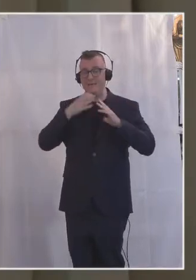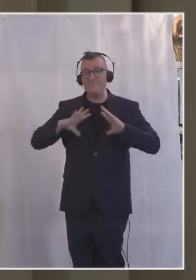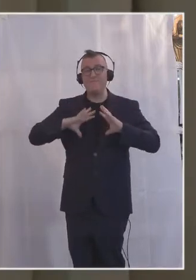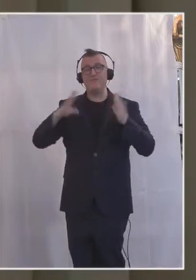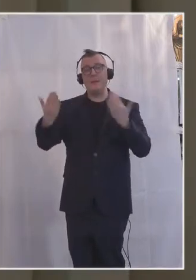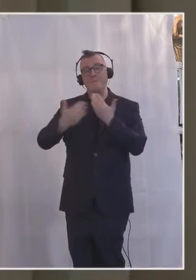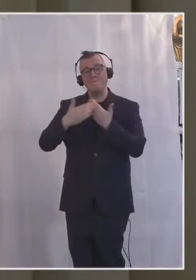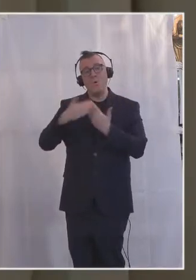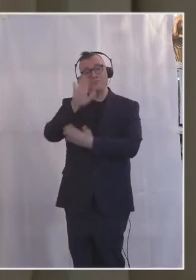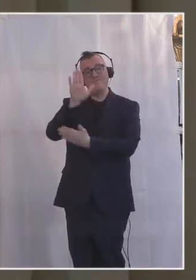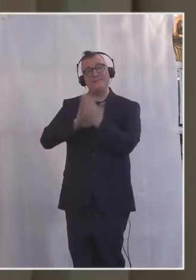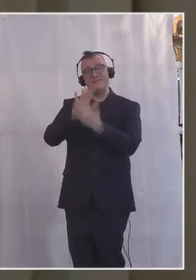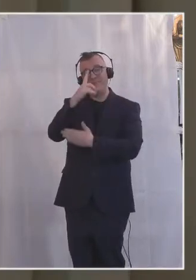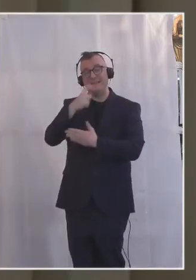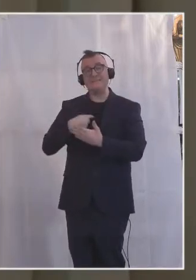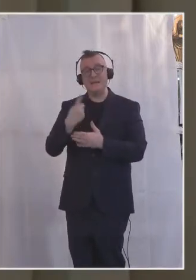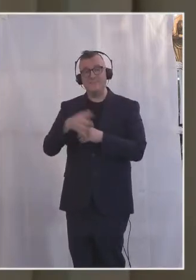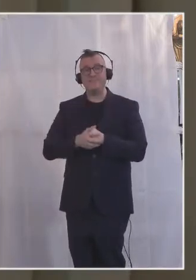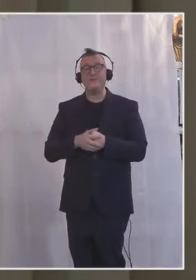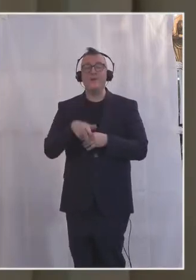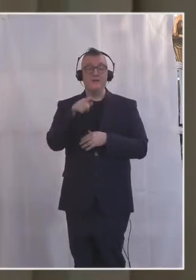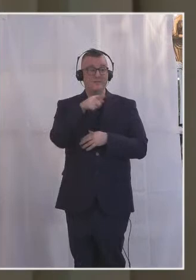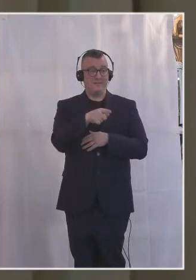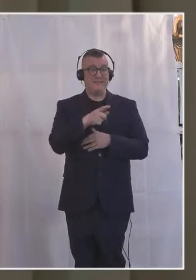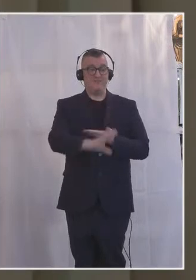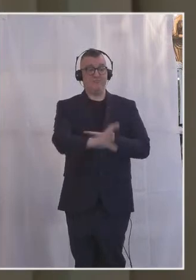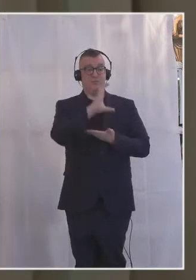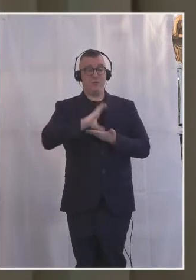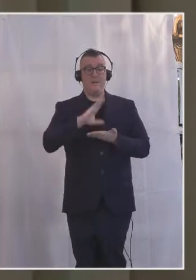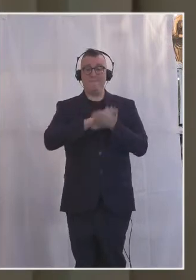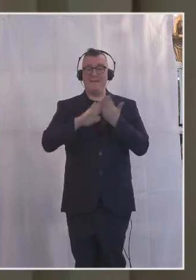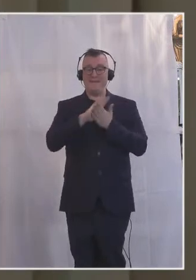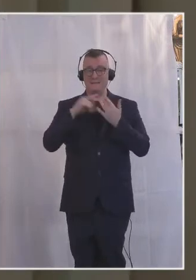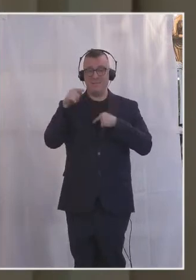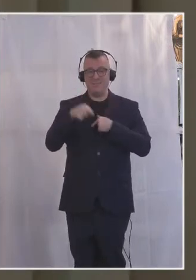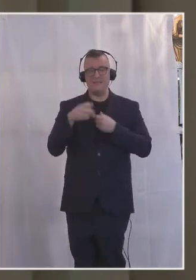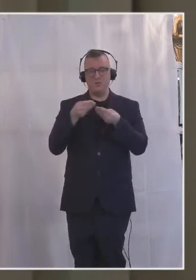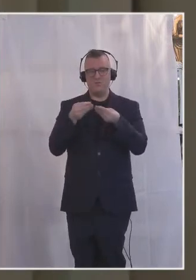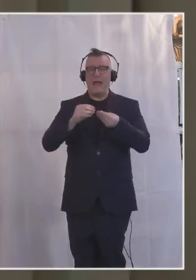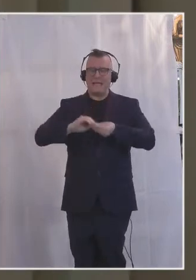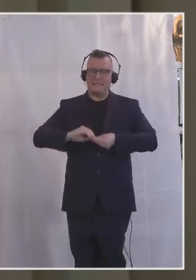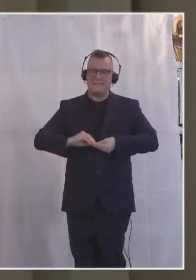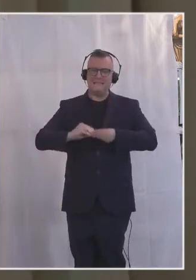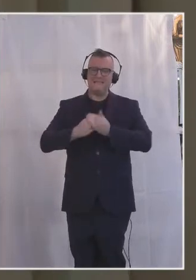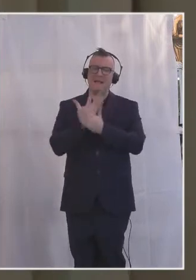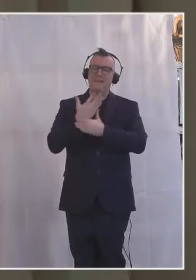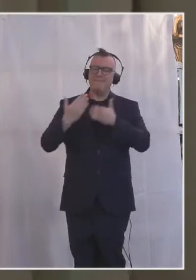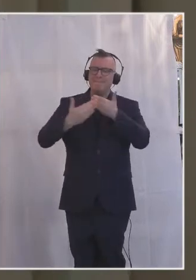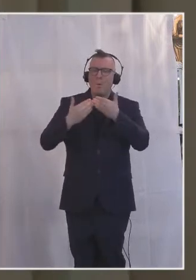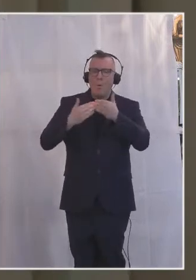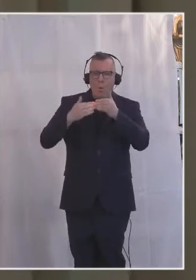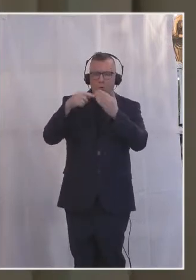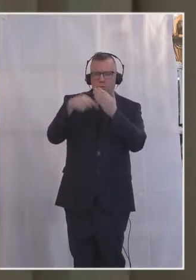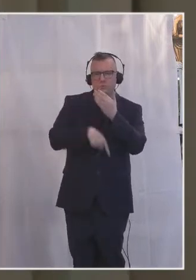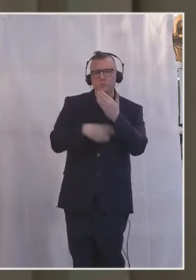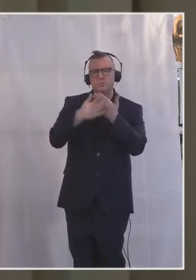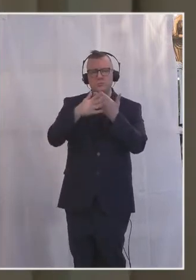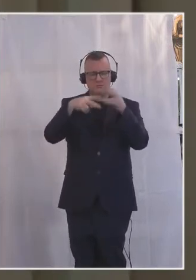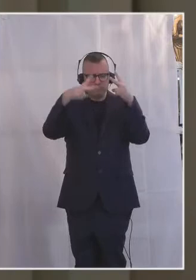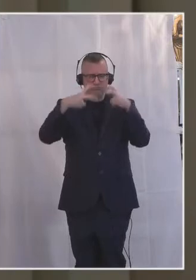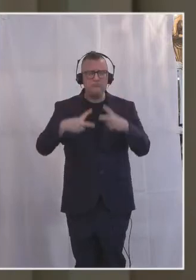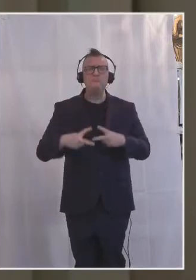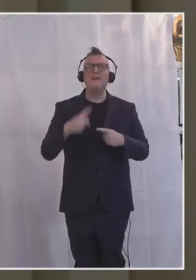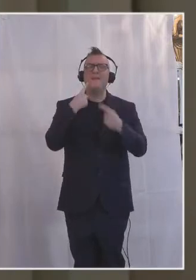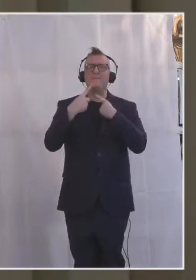people face to face. And this award is going to allow me to develop that a little bit further so that we'll be able to take a really deep dive into